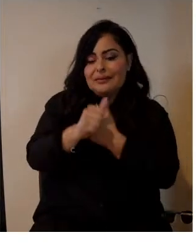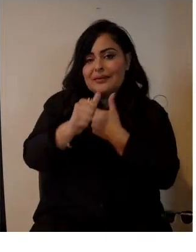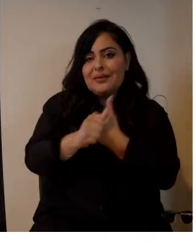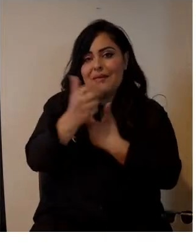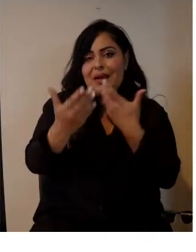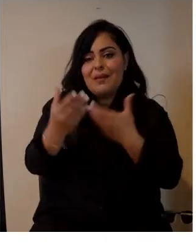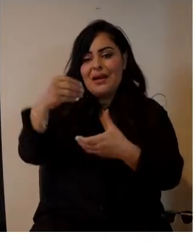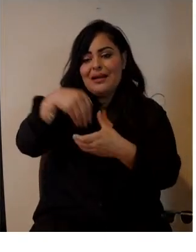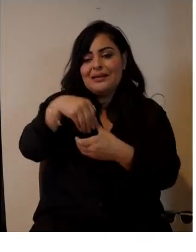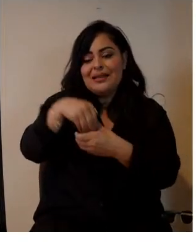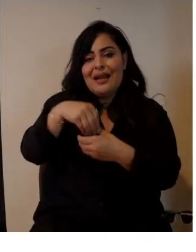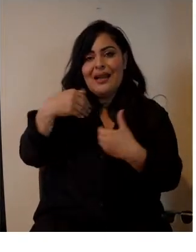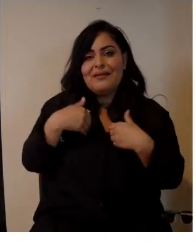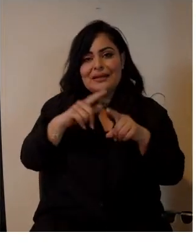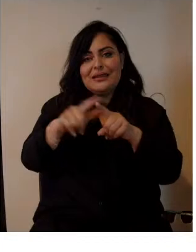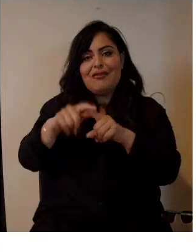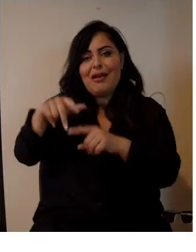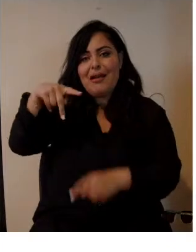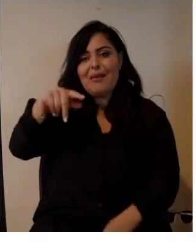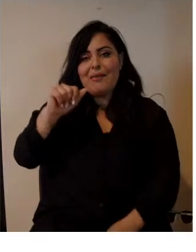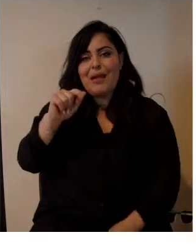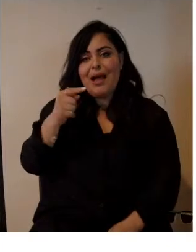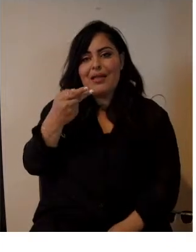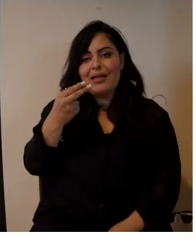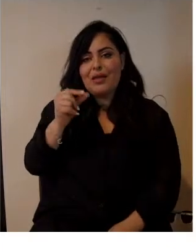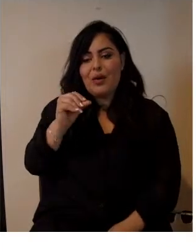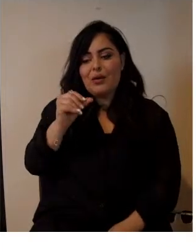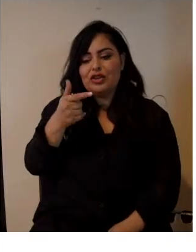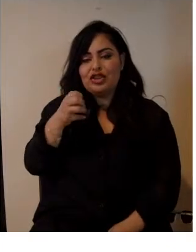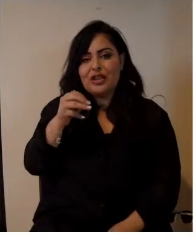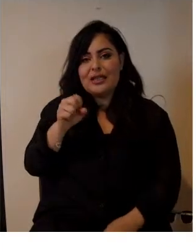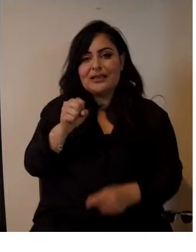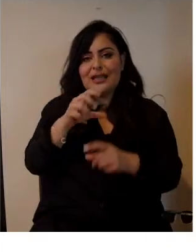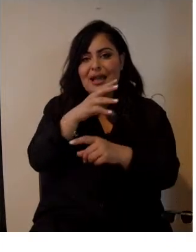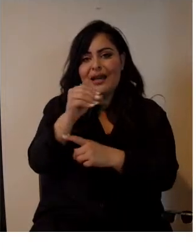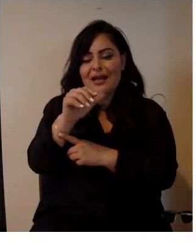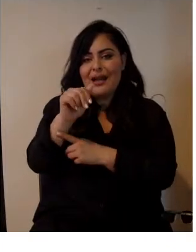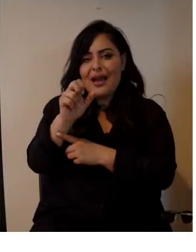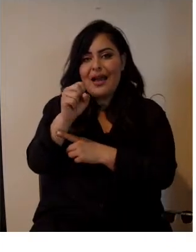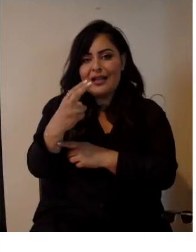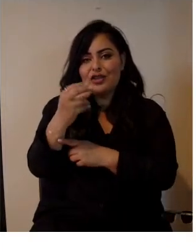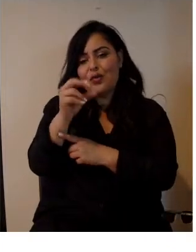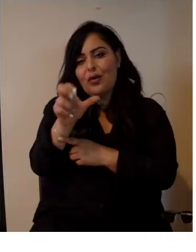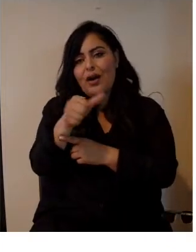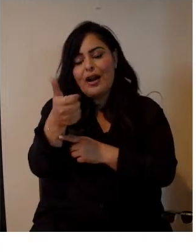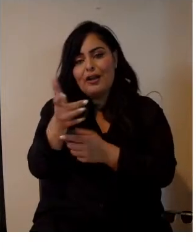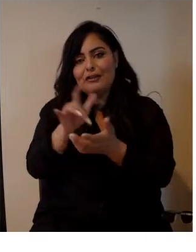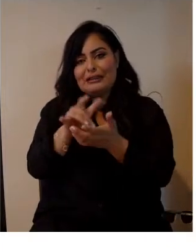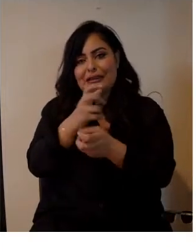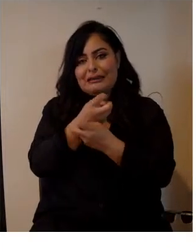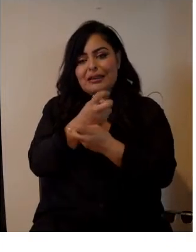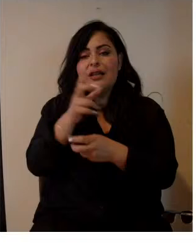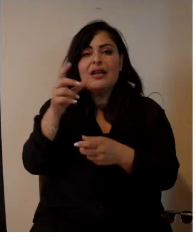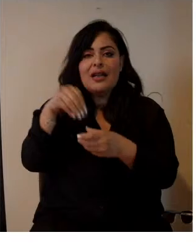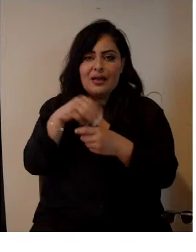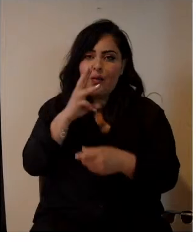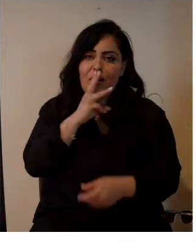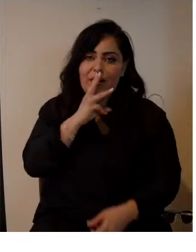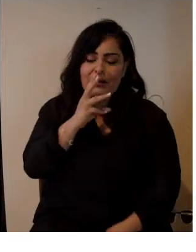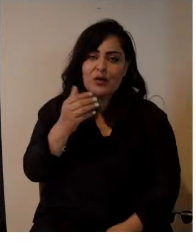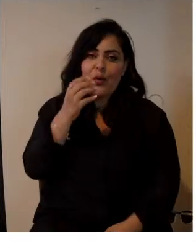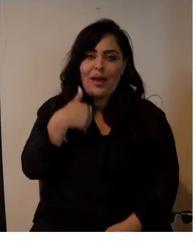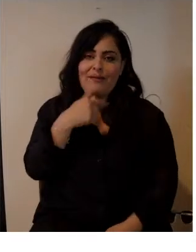be in there, or the ash and toxics that might be in the water. So we have a water quality issue